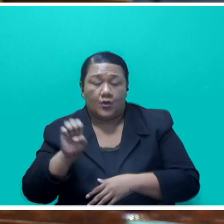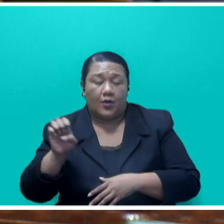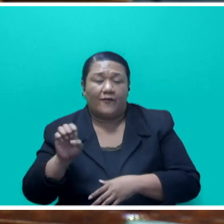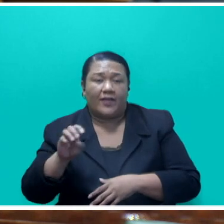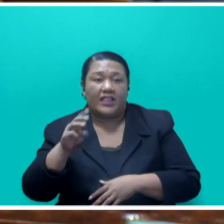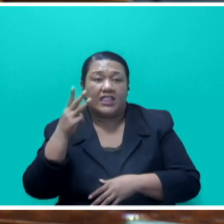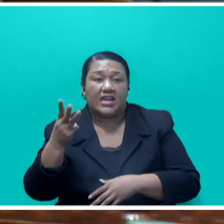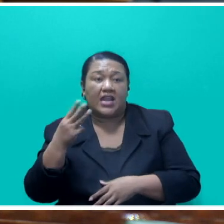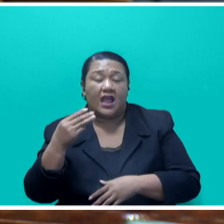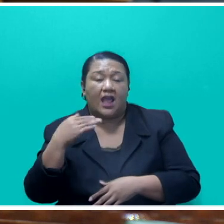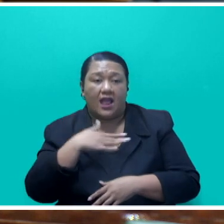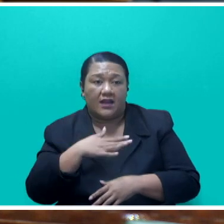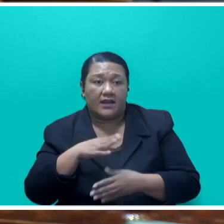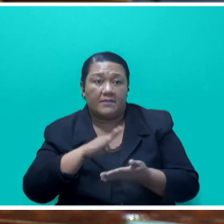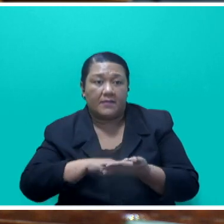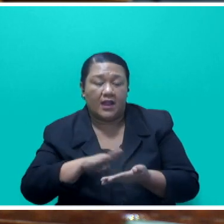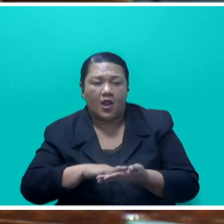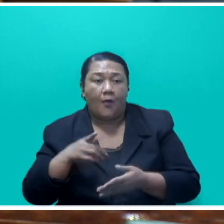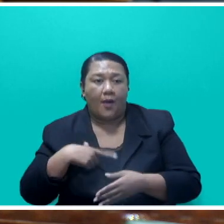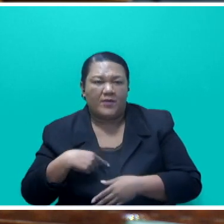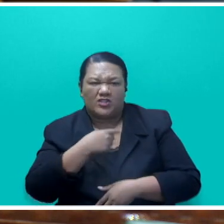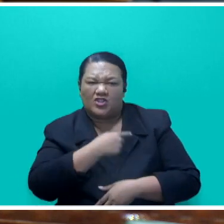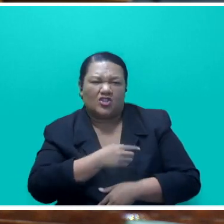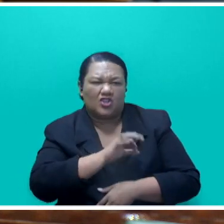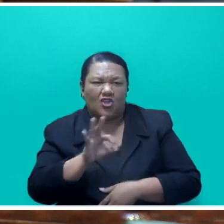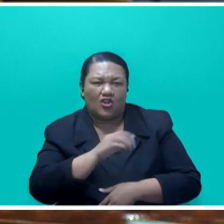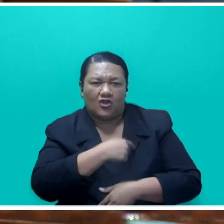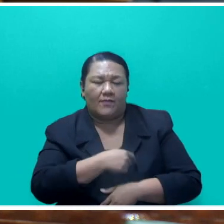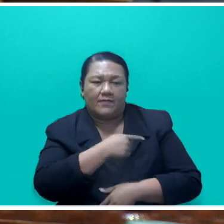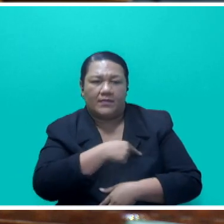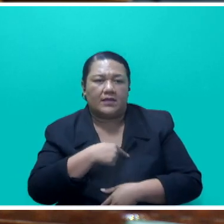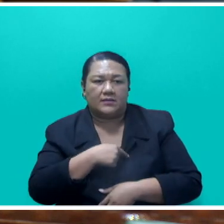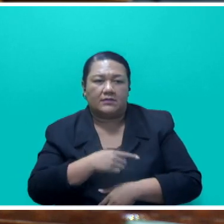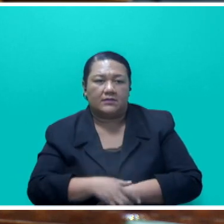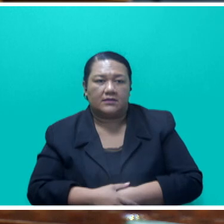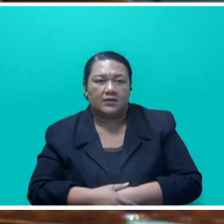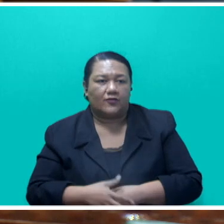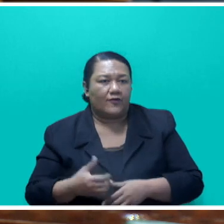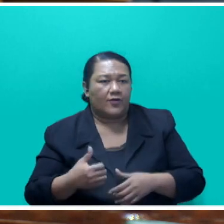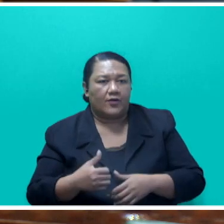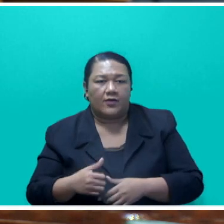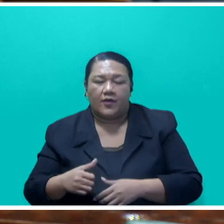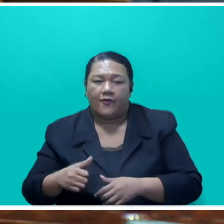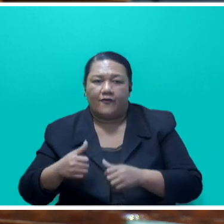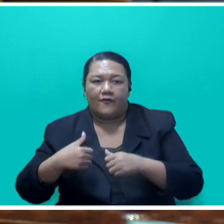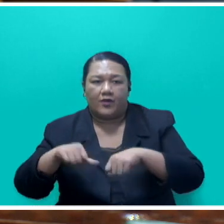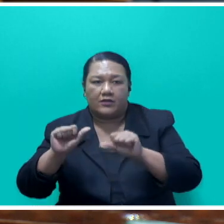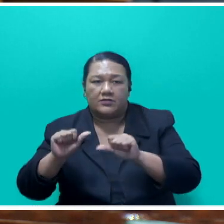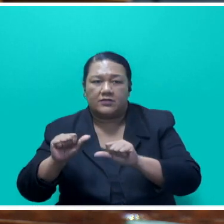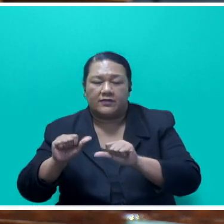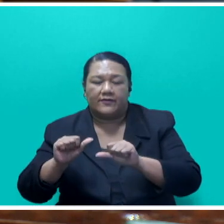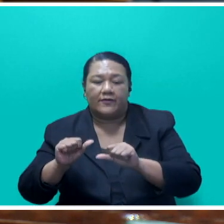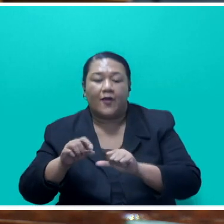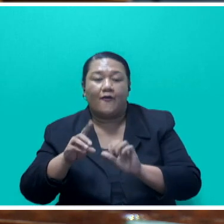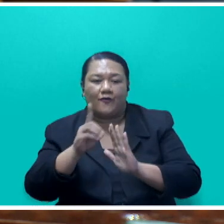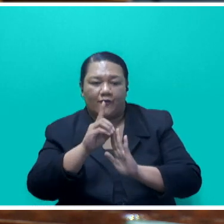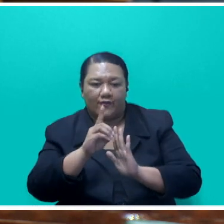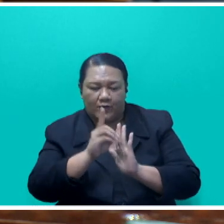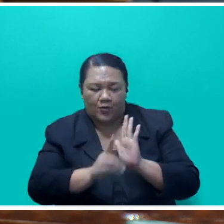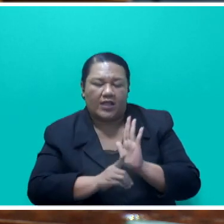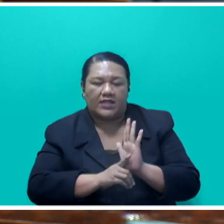His Excellency, our Venerable President, has very eloquently outlined the priorities and policies of our coalition government, of which I